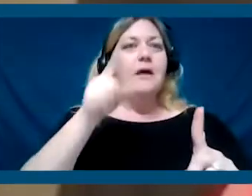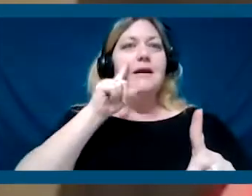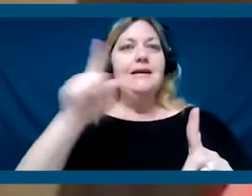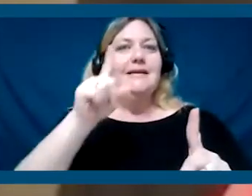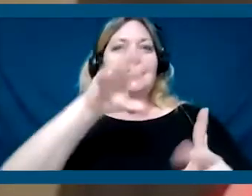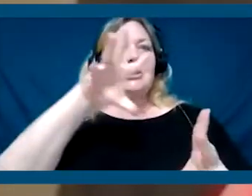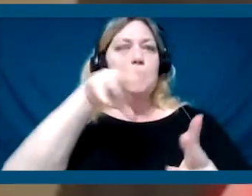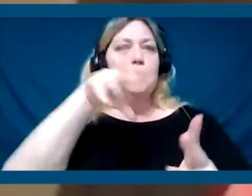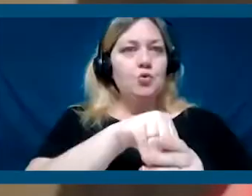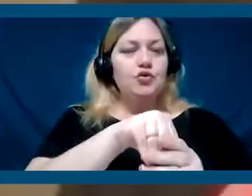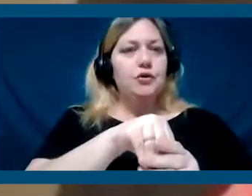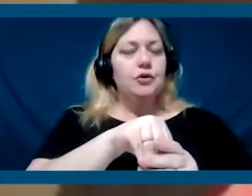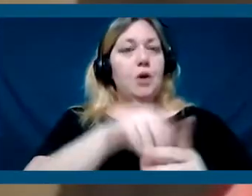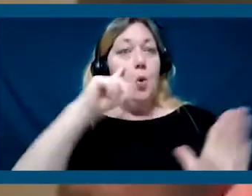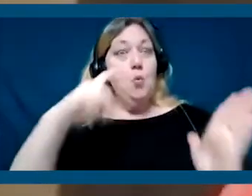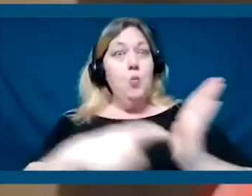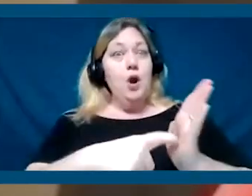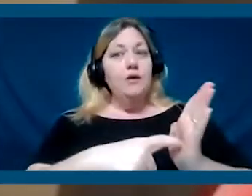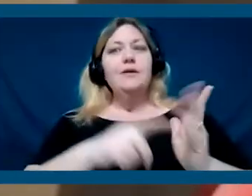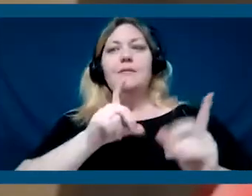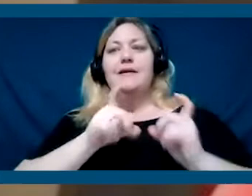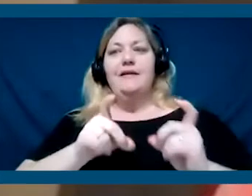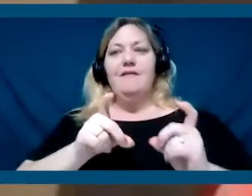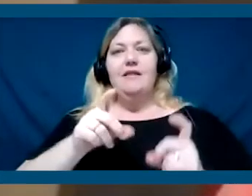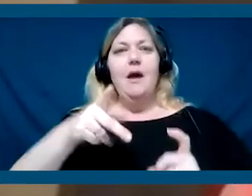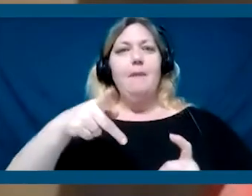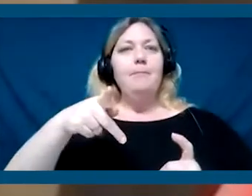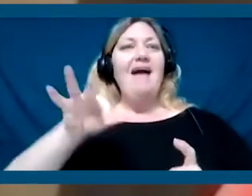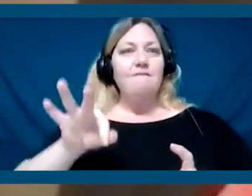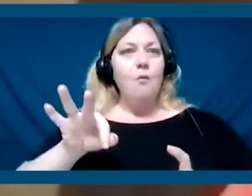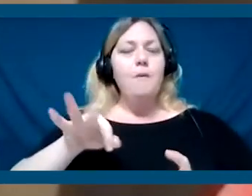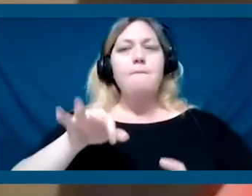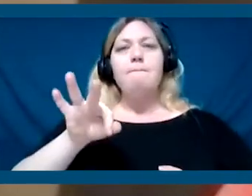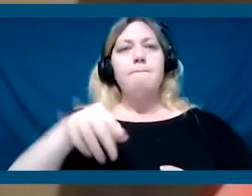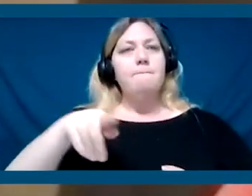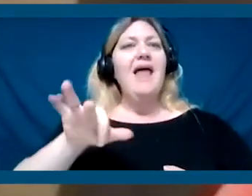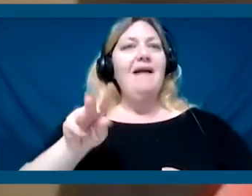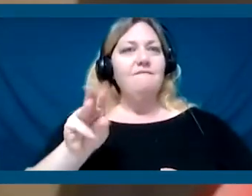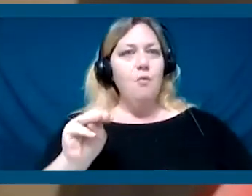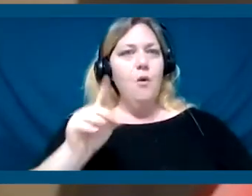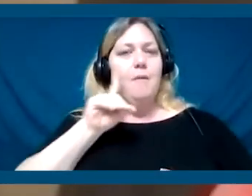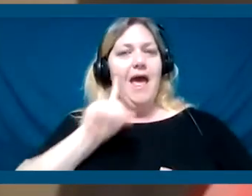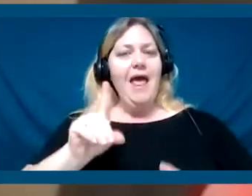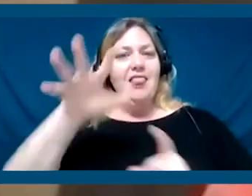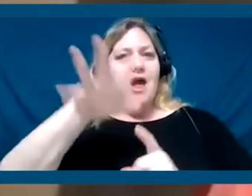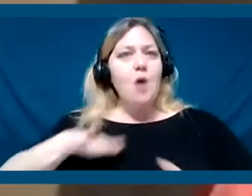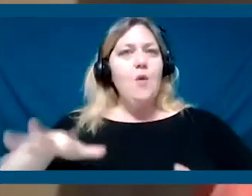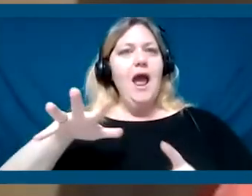enclosure. Recognition is to be given the platform and the venue to